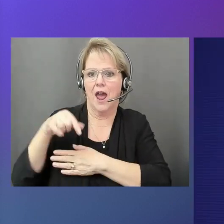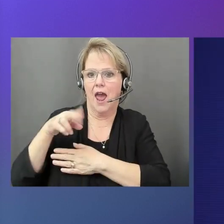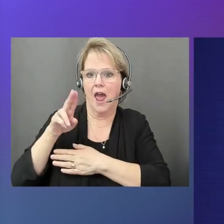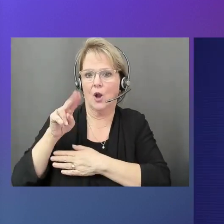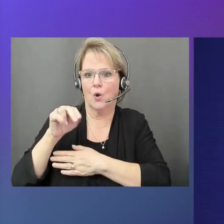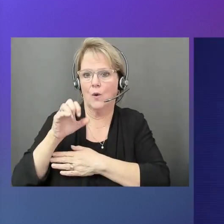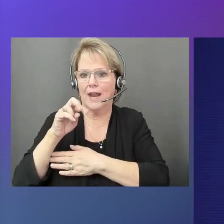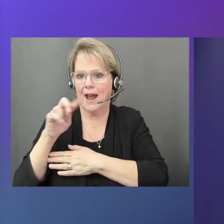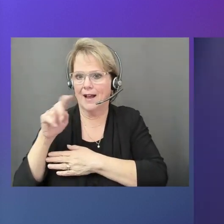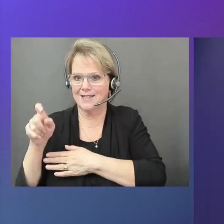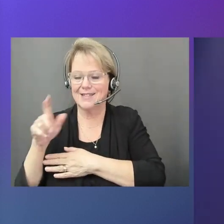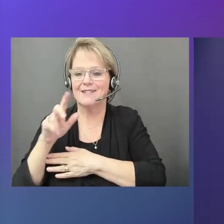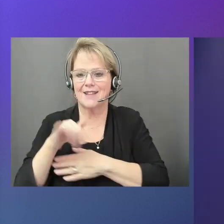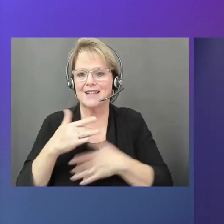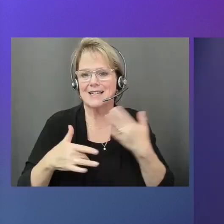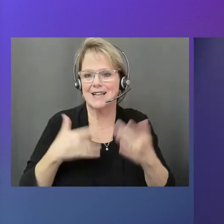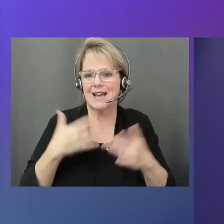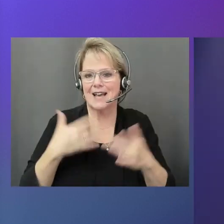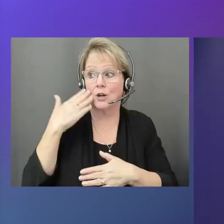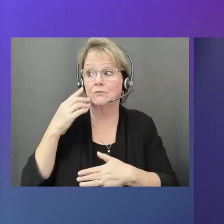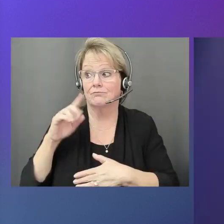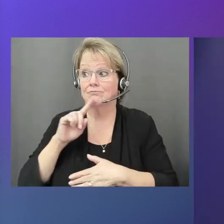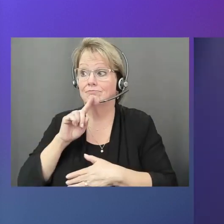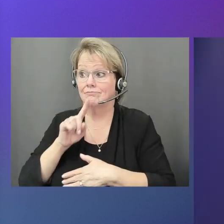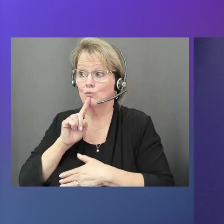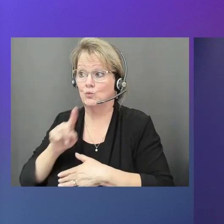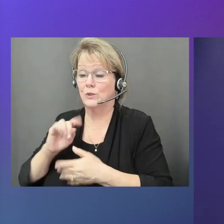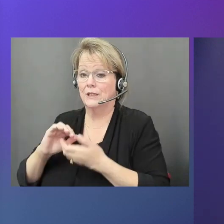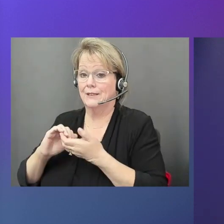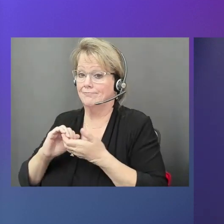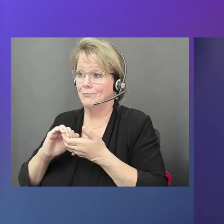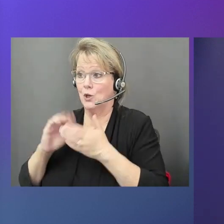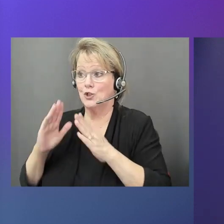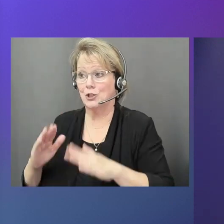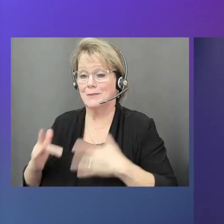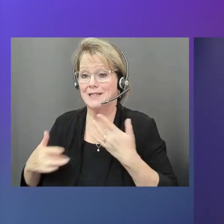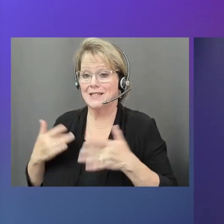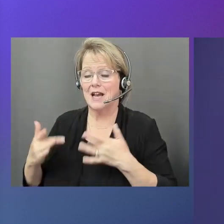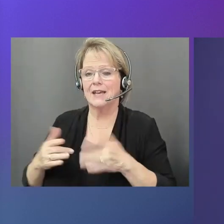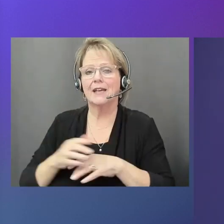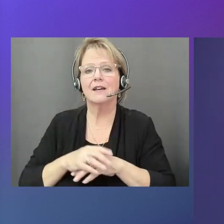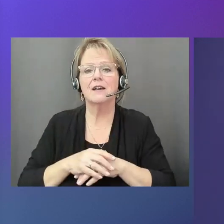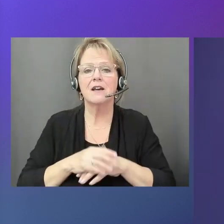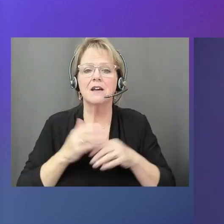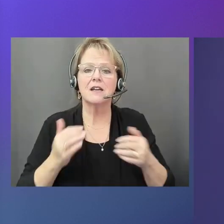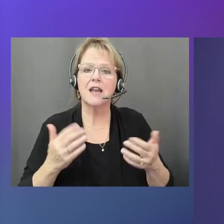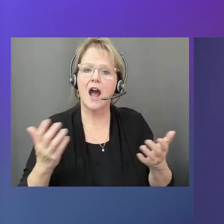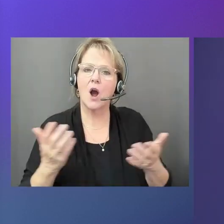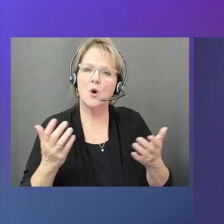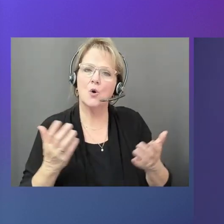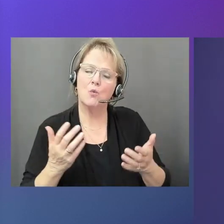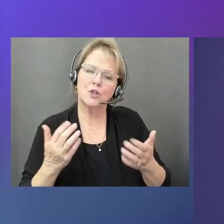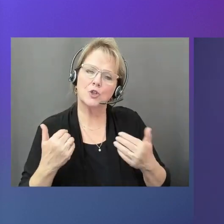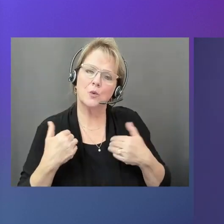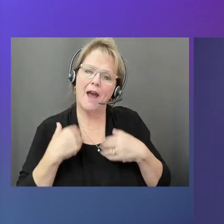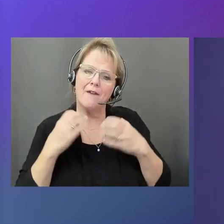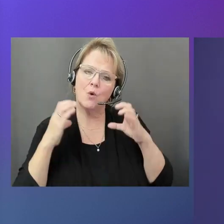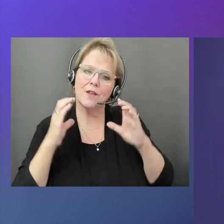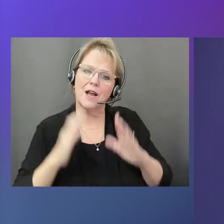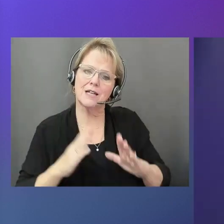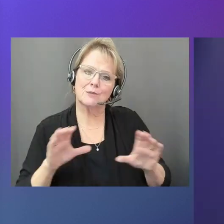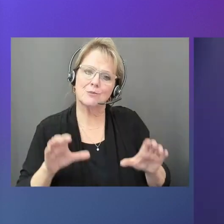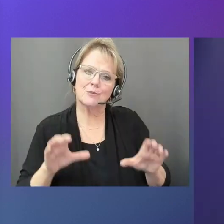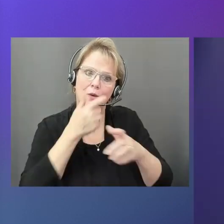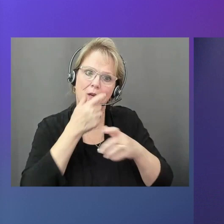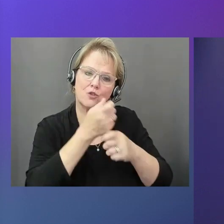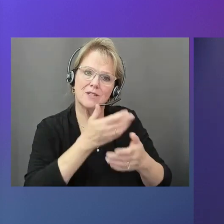partnership. Well, awesome. I think we've covered FSI pretty well. What else do we have on that horizon with customers that are doing interesting stuff with Outposts?